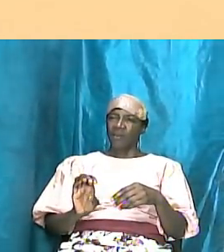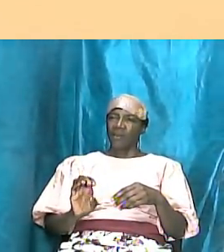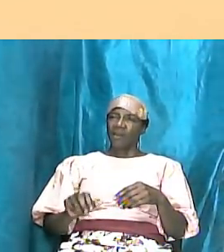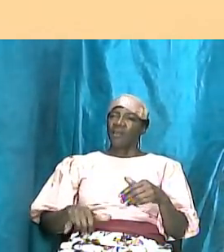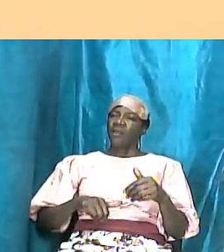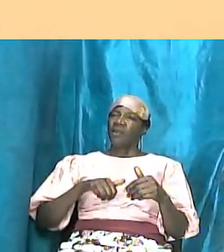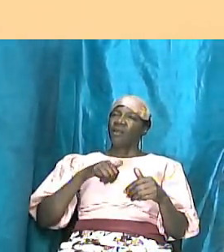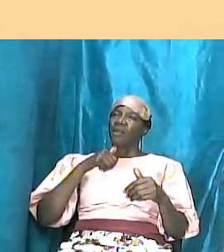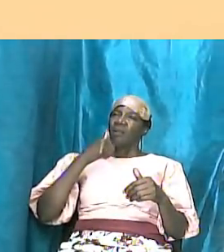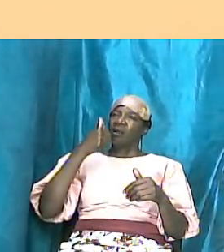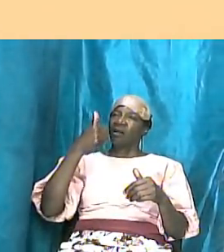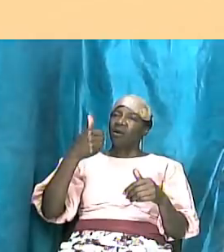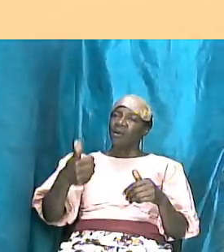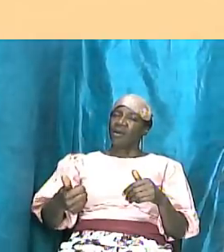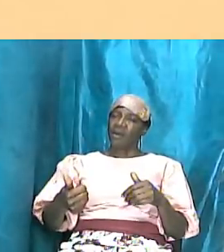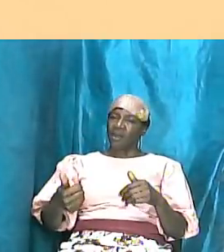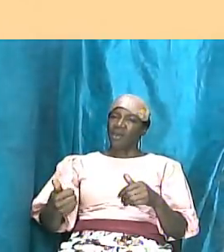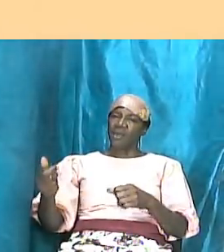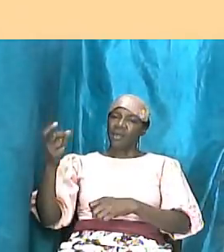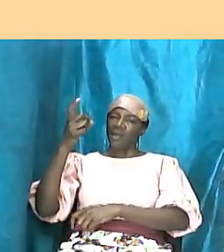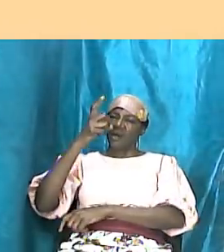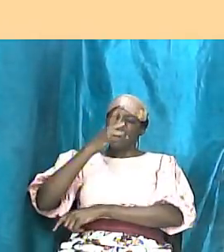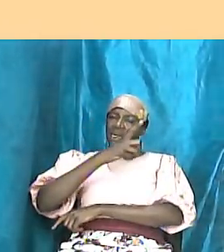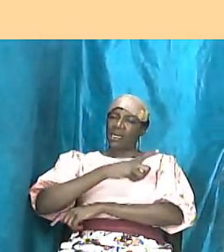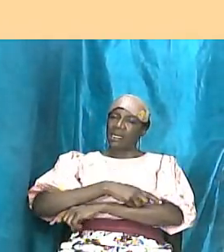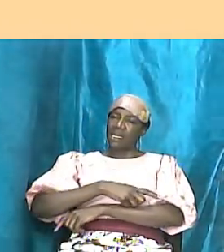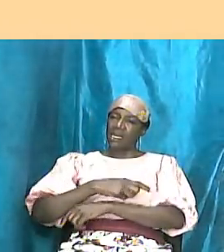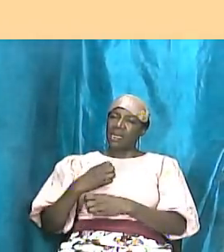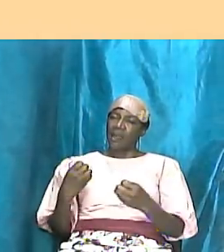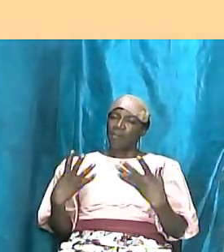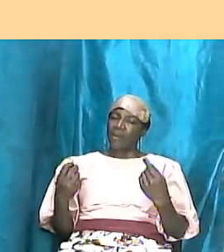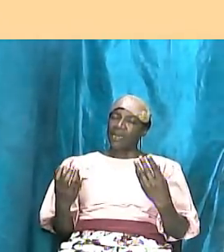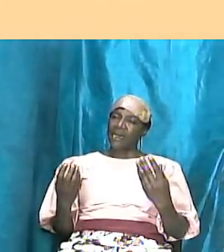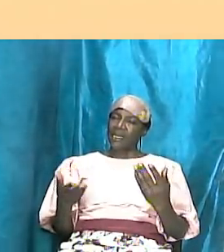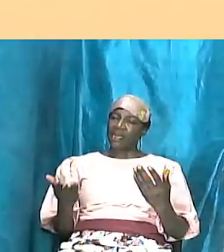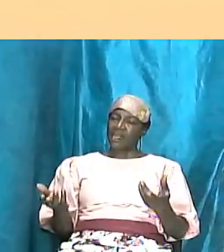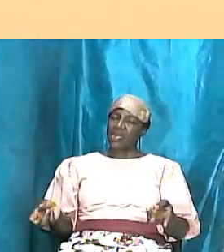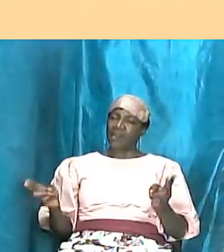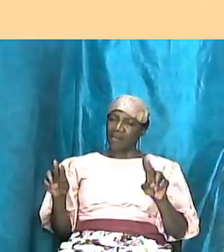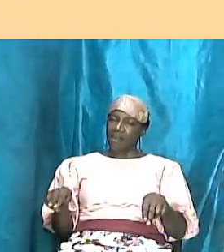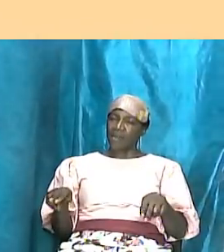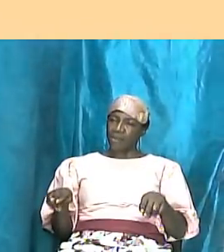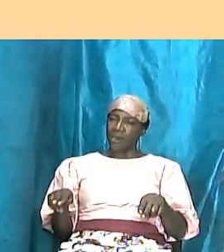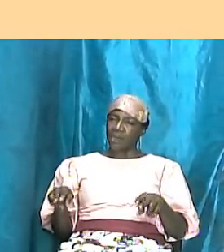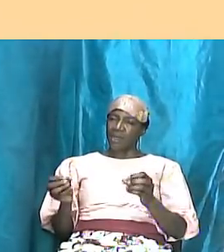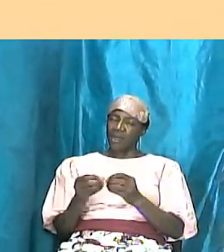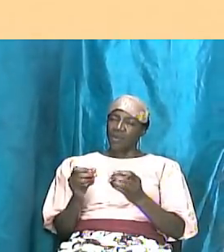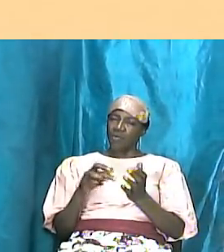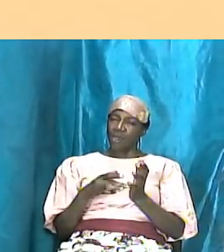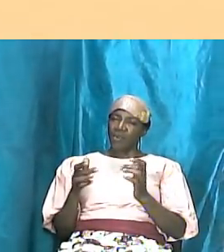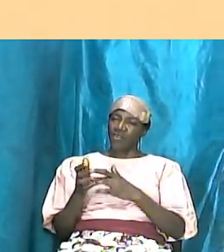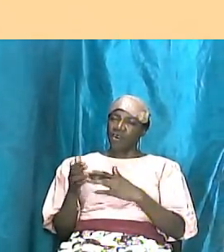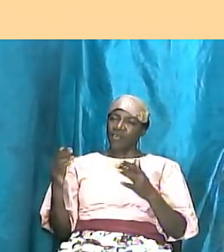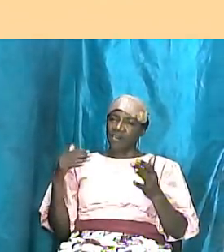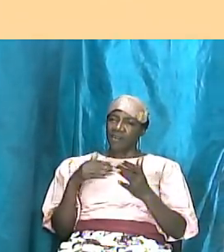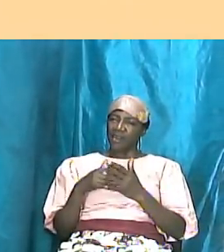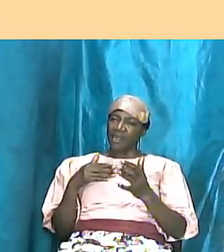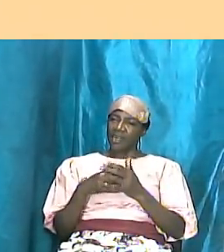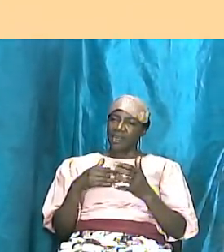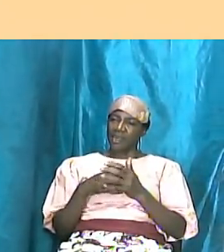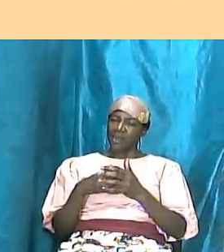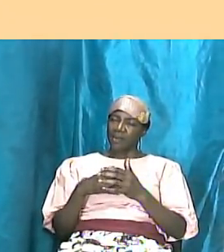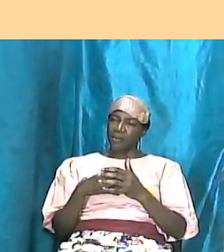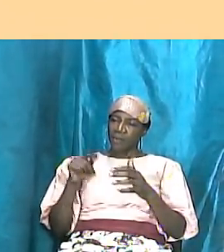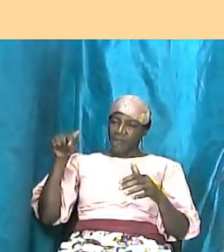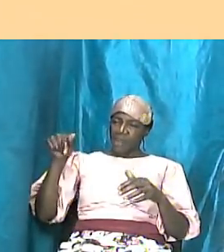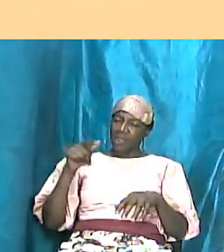the following day, and a whole series of things happened, culminating with Jesus again. Now, with Jesus at